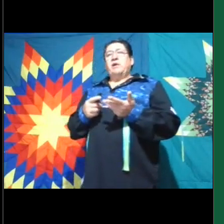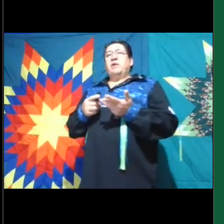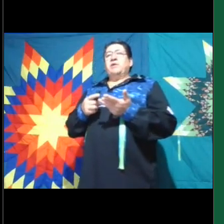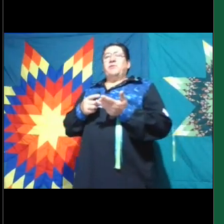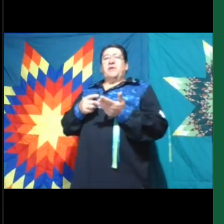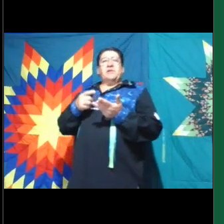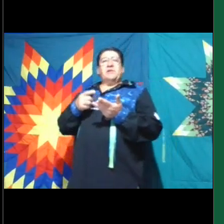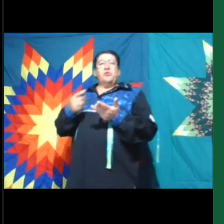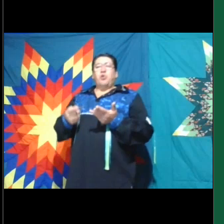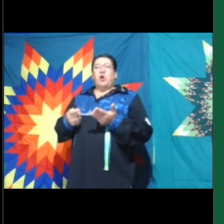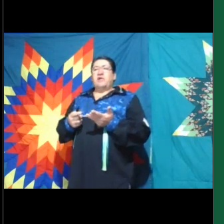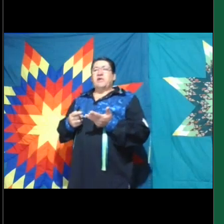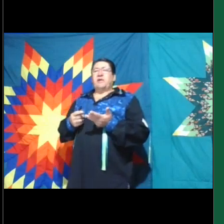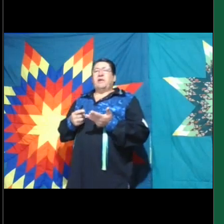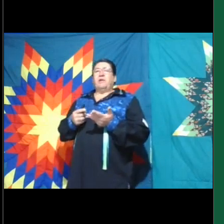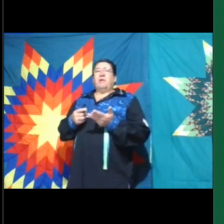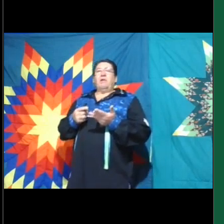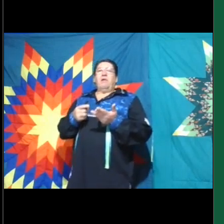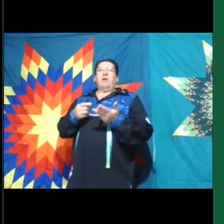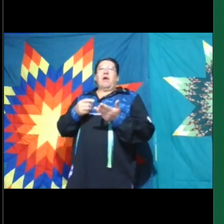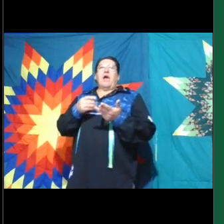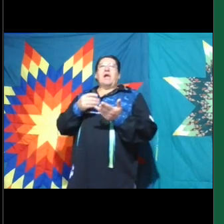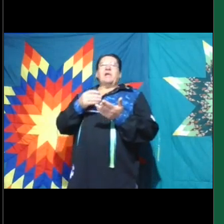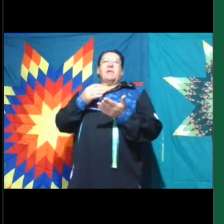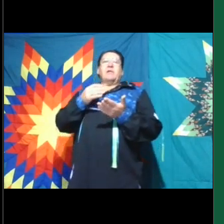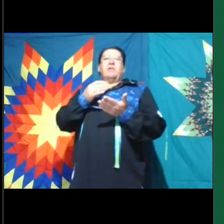retrain to this new project,